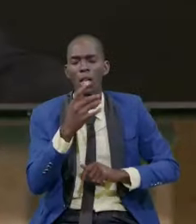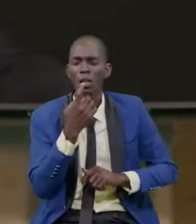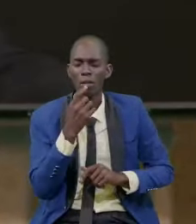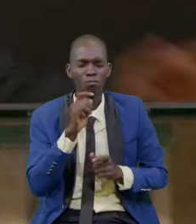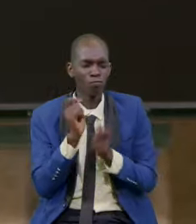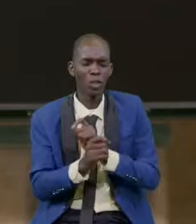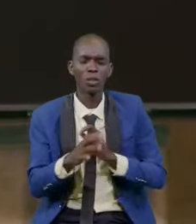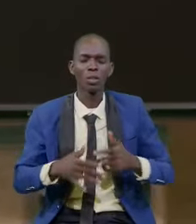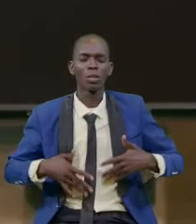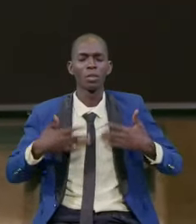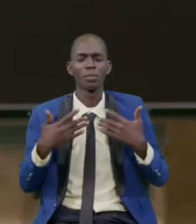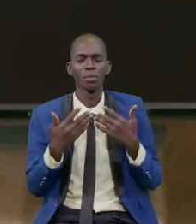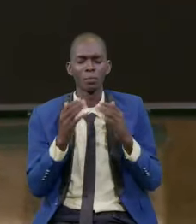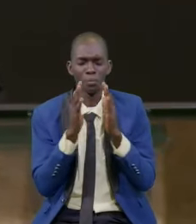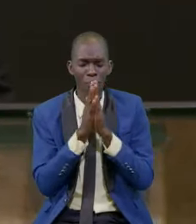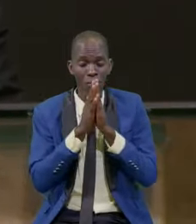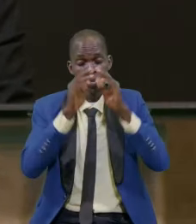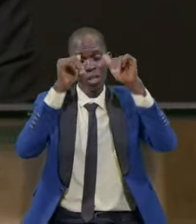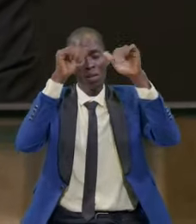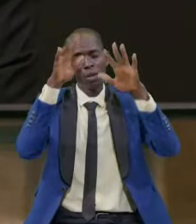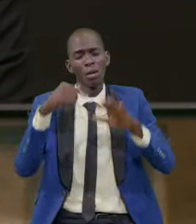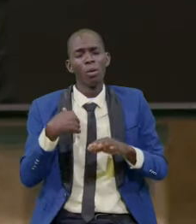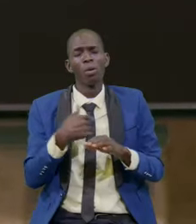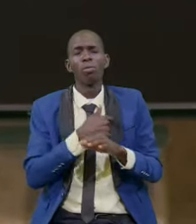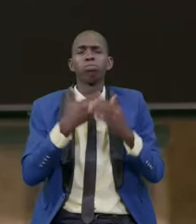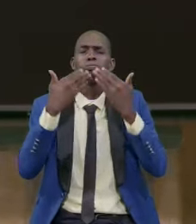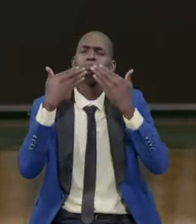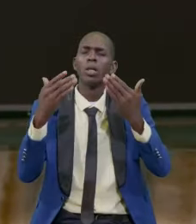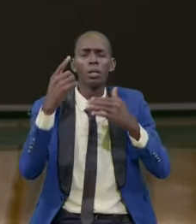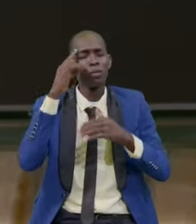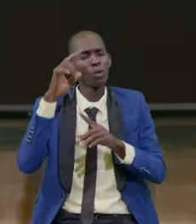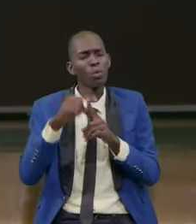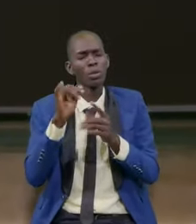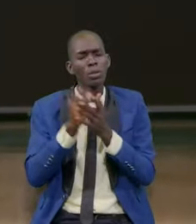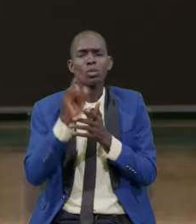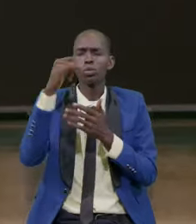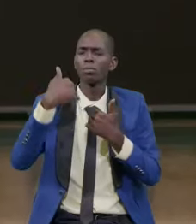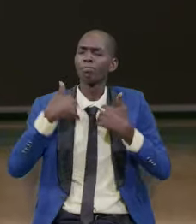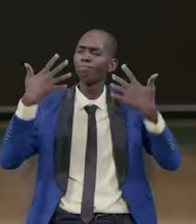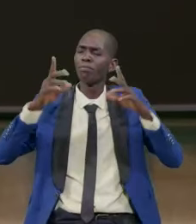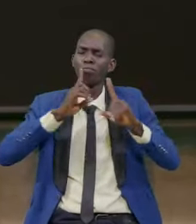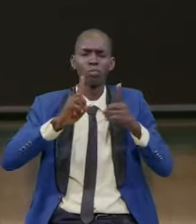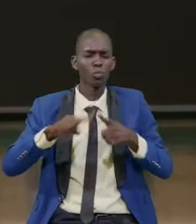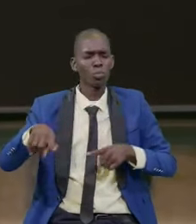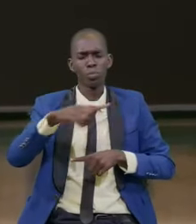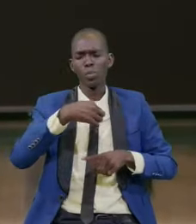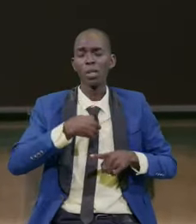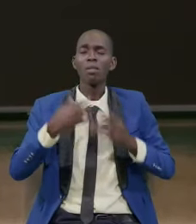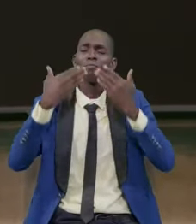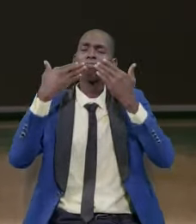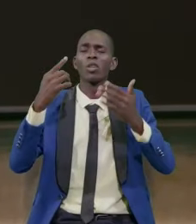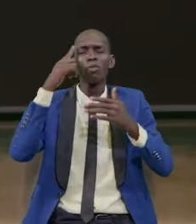life. Father, we thank you tonight for your word that has come to us. Thank you for your